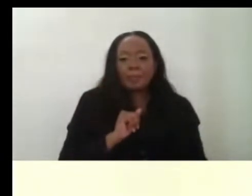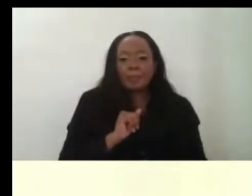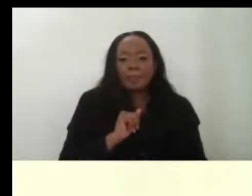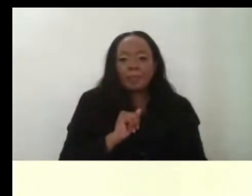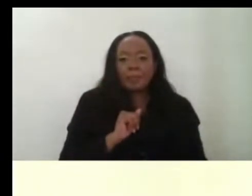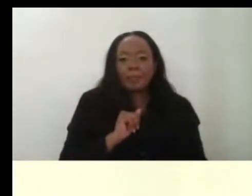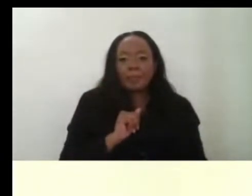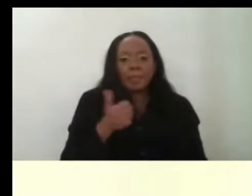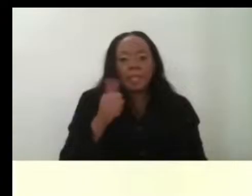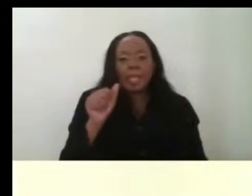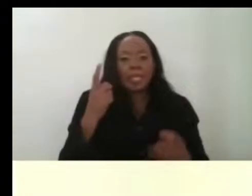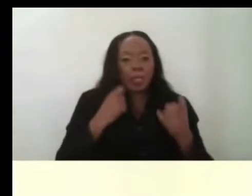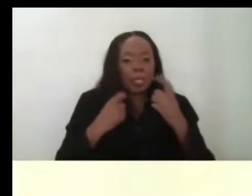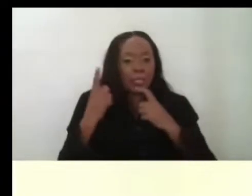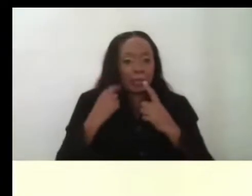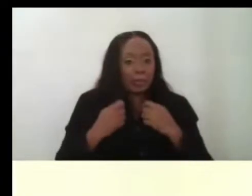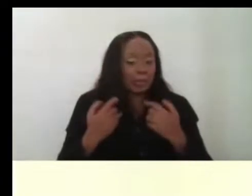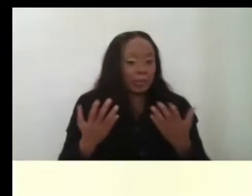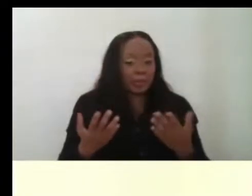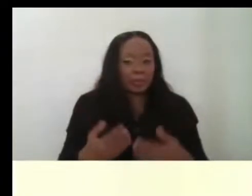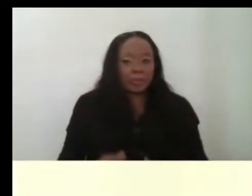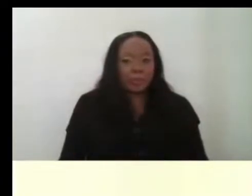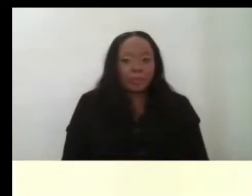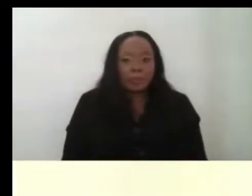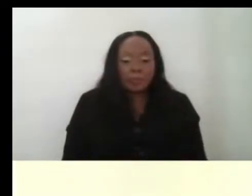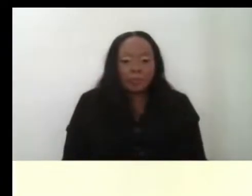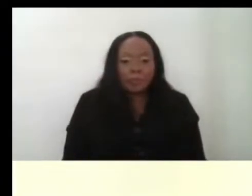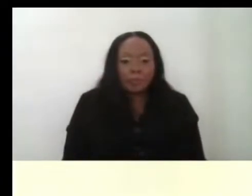ask any questions that you may have.